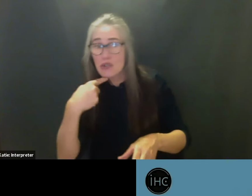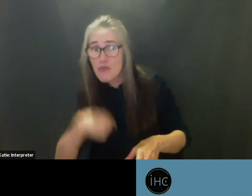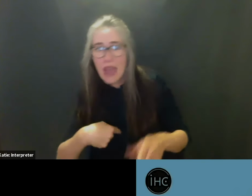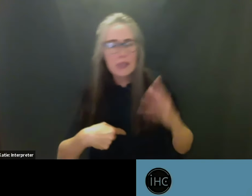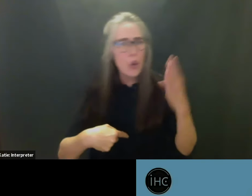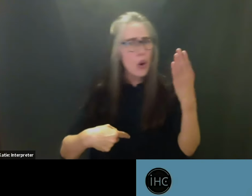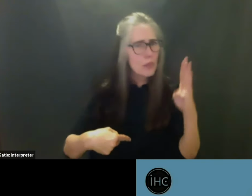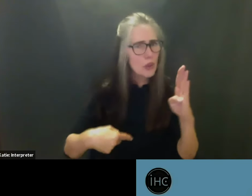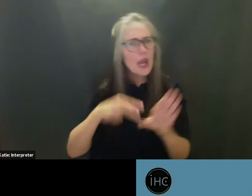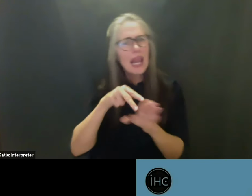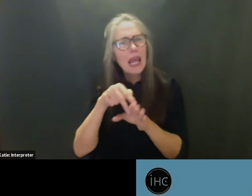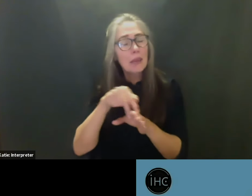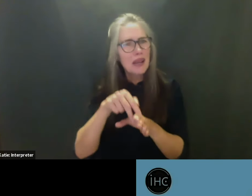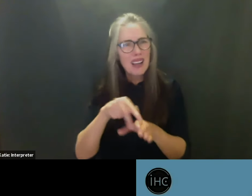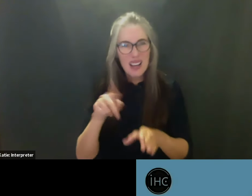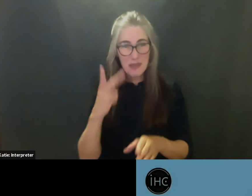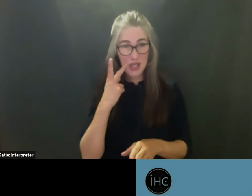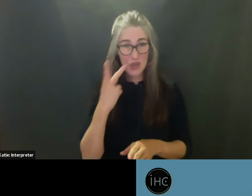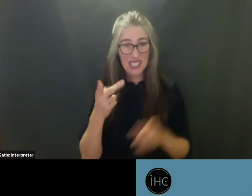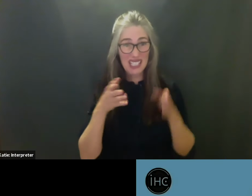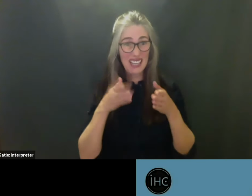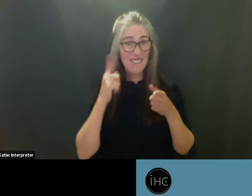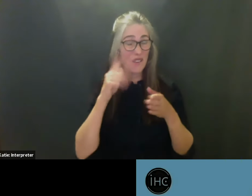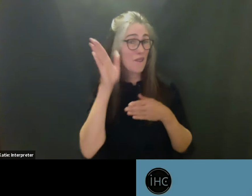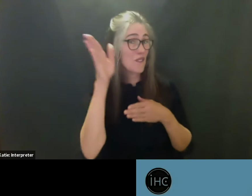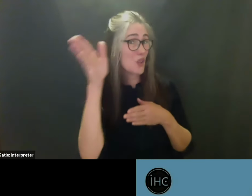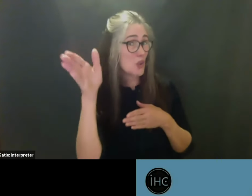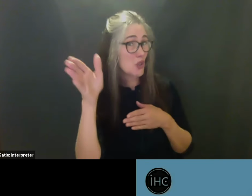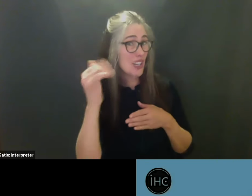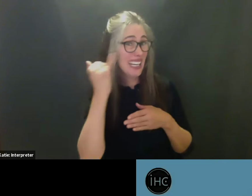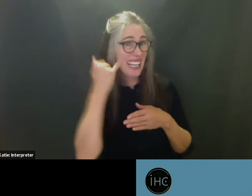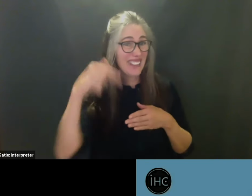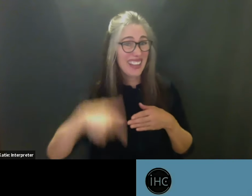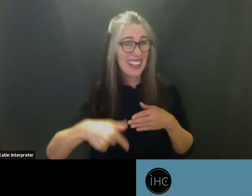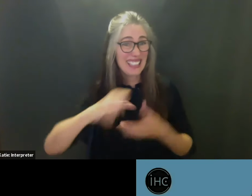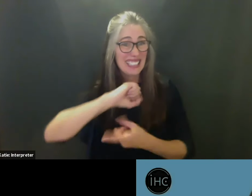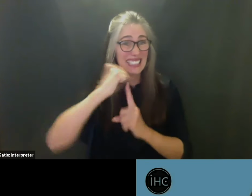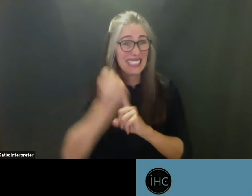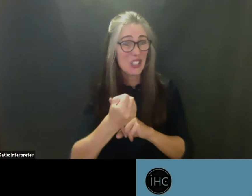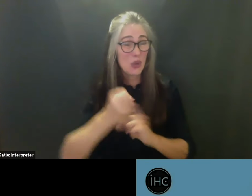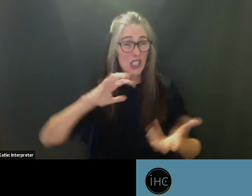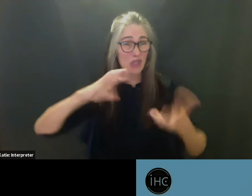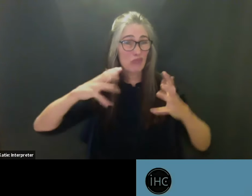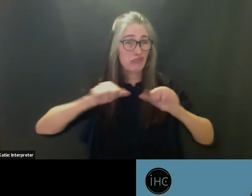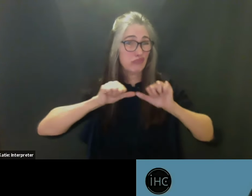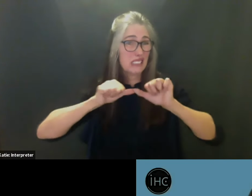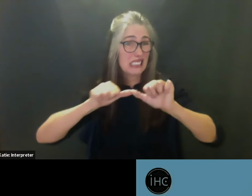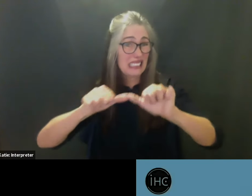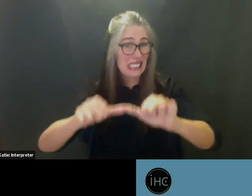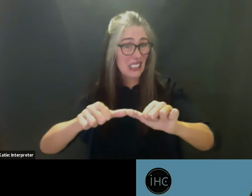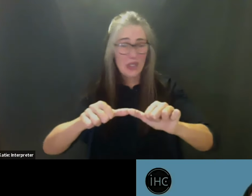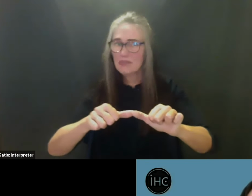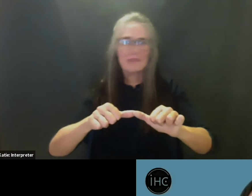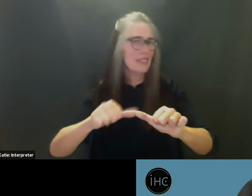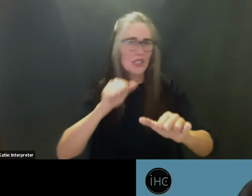seem that there is no purple in the purgatory you've presented. Is that correct? I'd appreciate your observations and he loves your or she